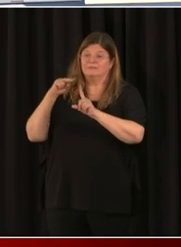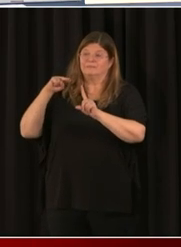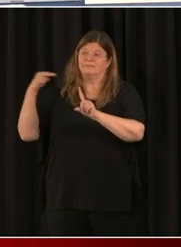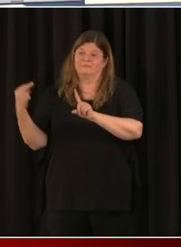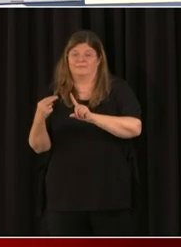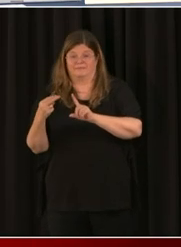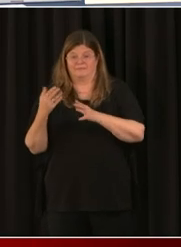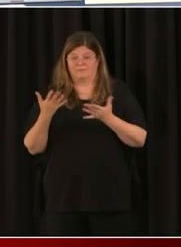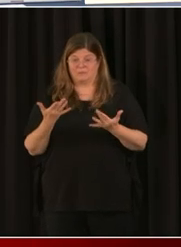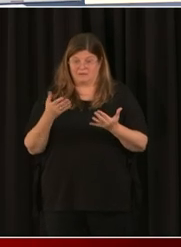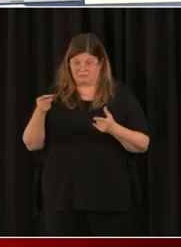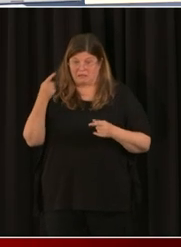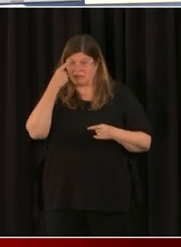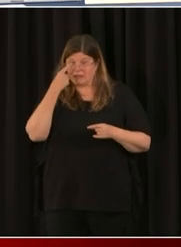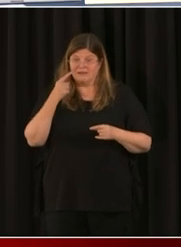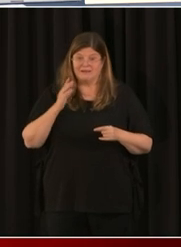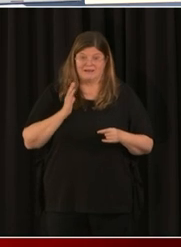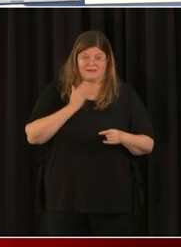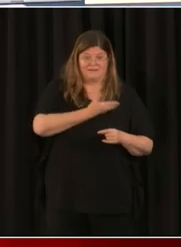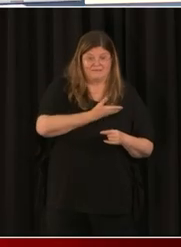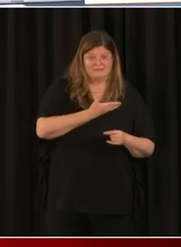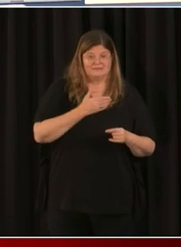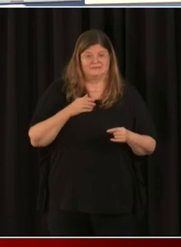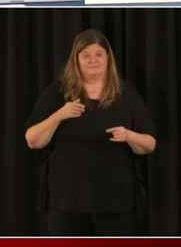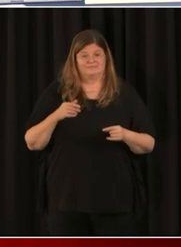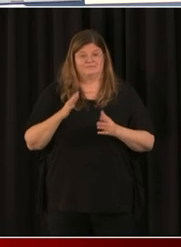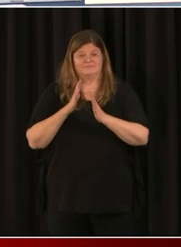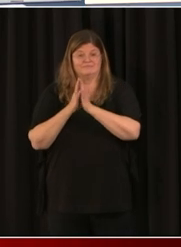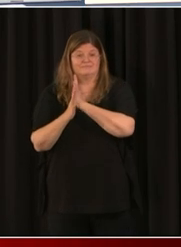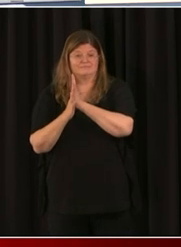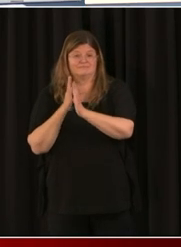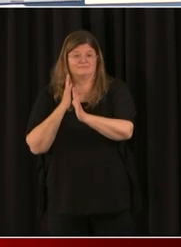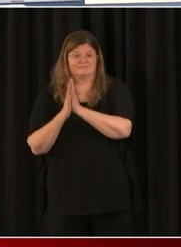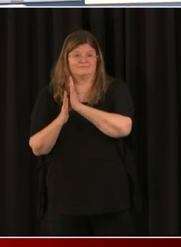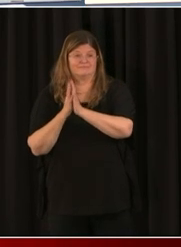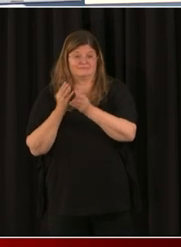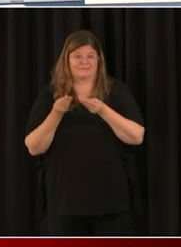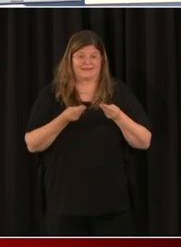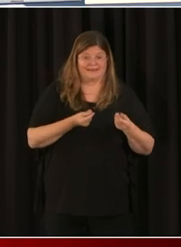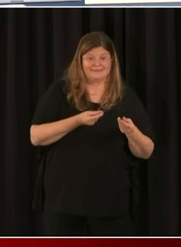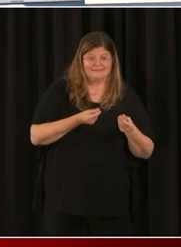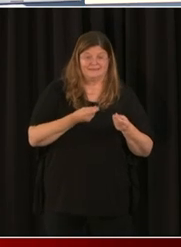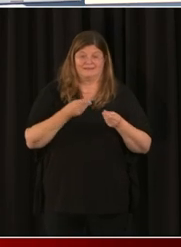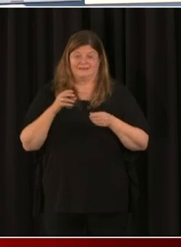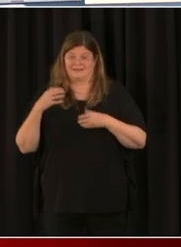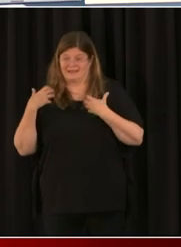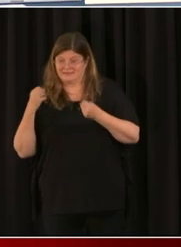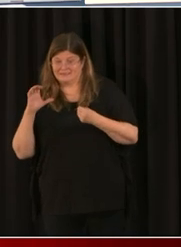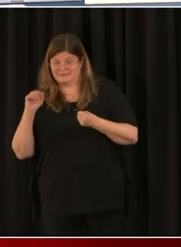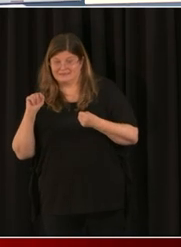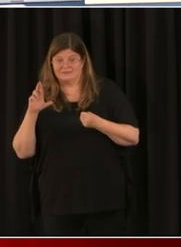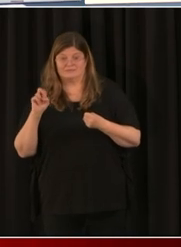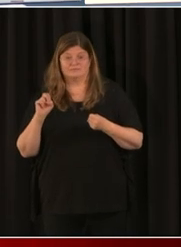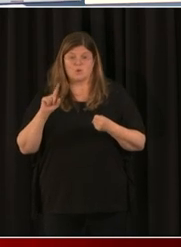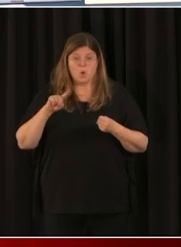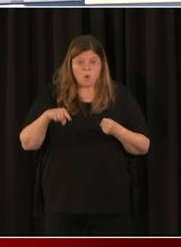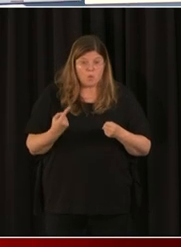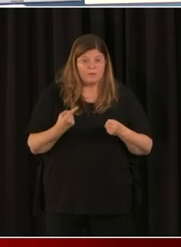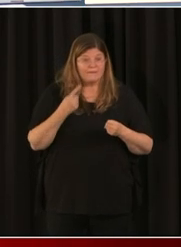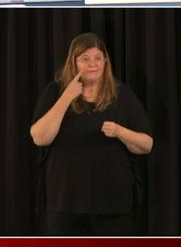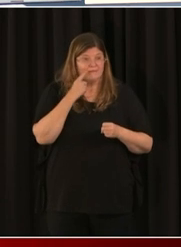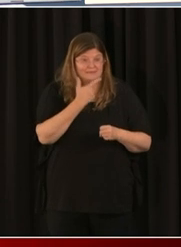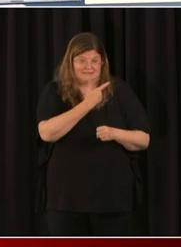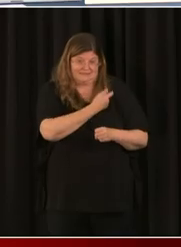perspective. If you think about our congregate settings and you think about our healthcare facilities, if we only vaccinated the workers in those environments who are